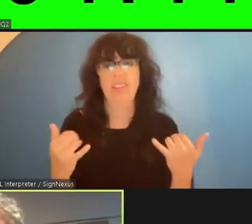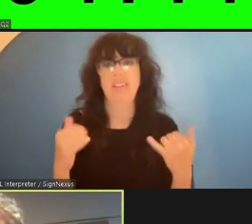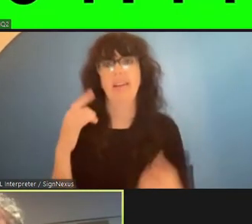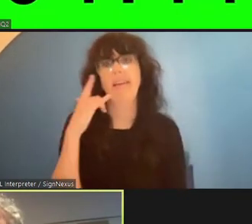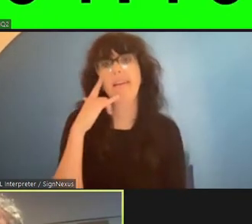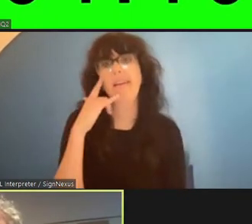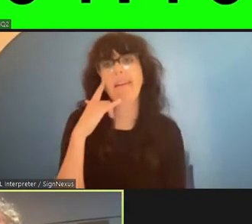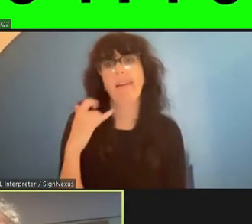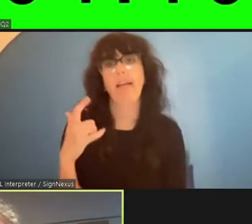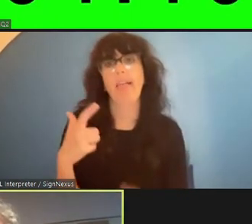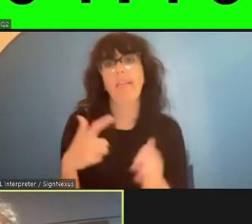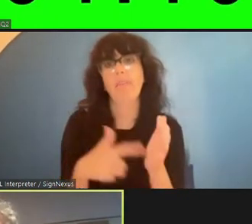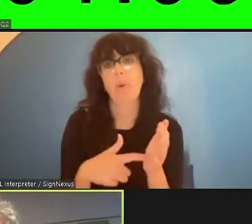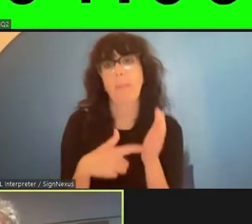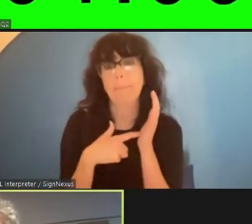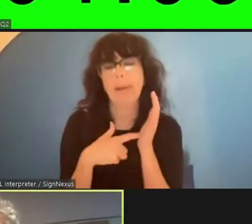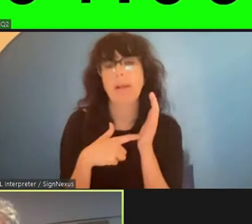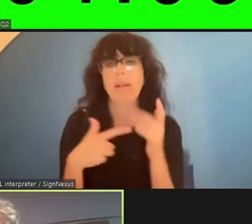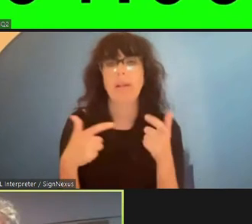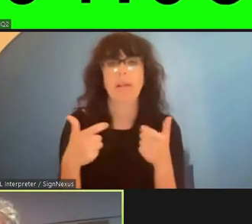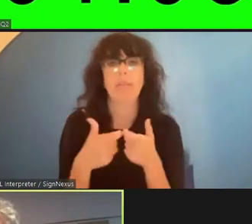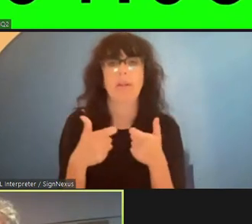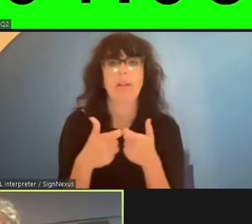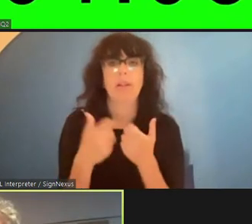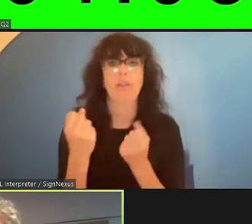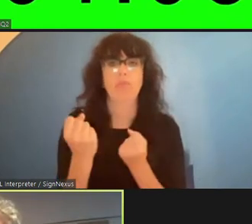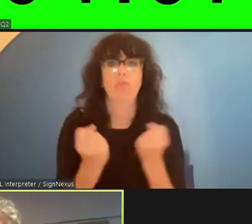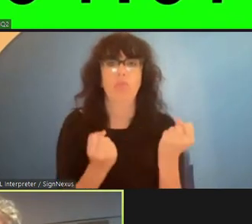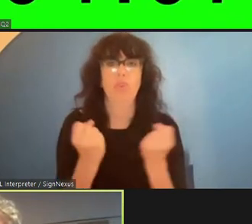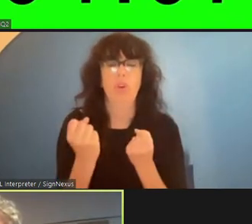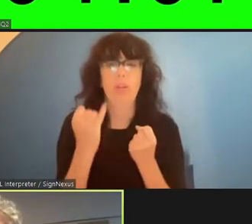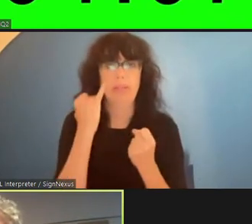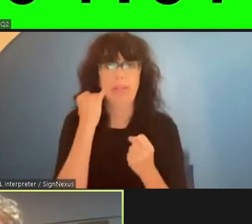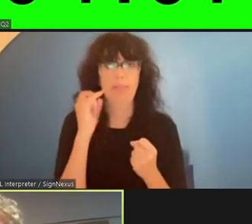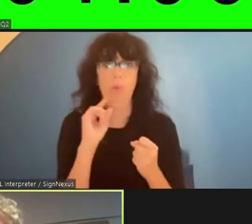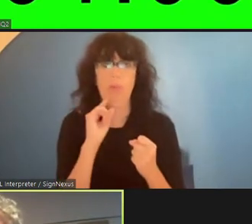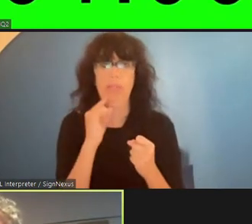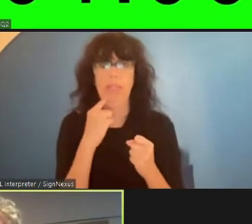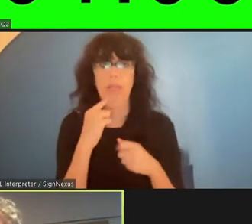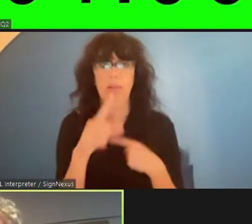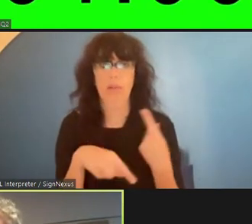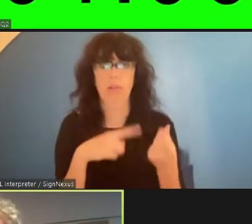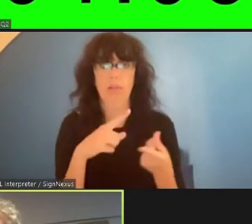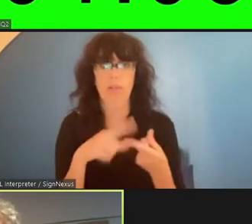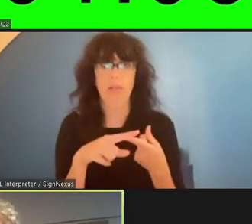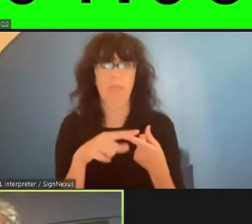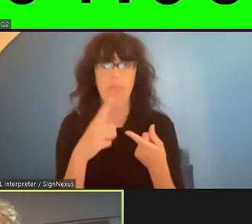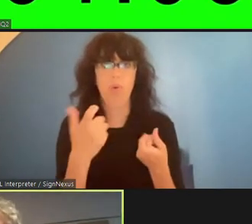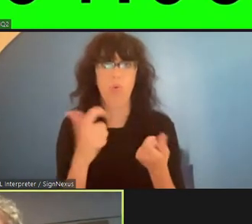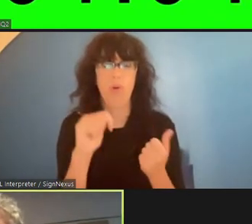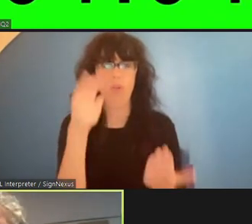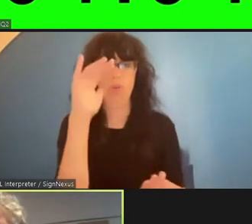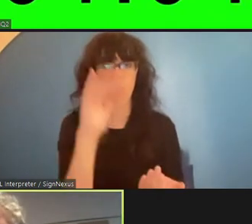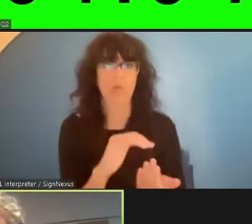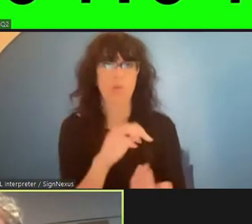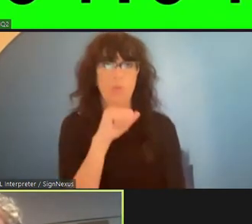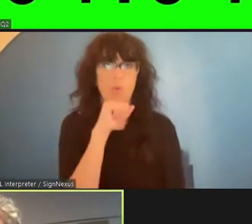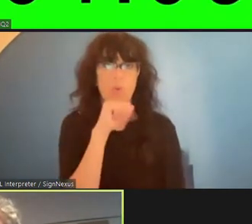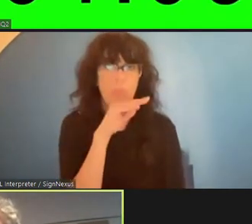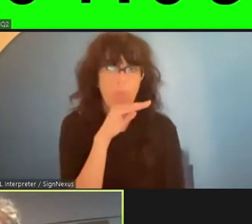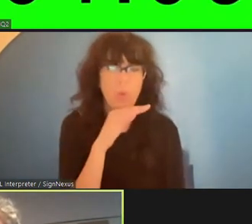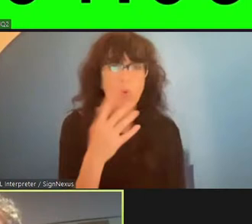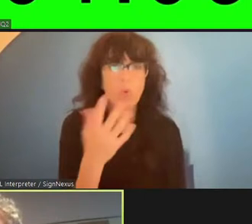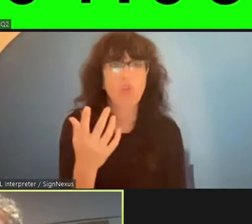mandate and electric cars it seems to me that if you were serious about discouraging pollution to be some sort of